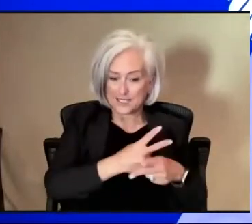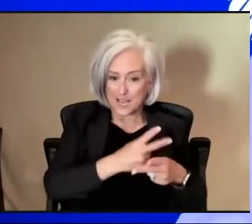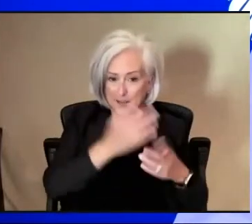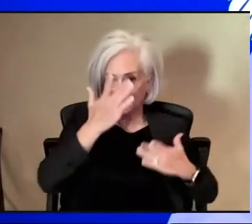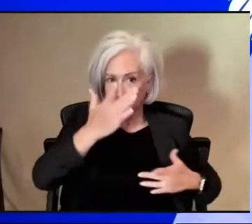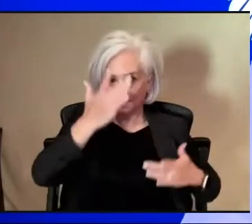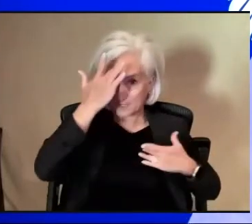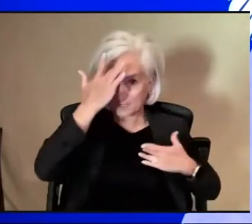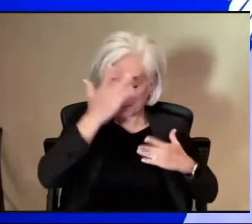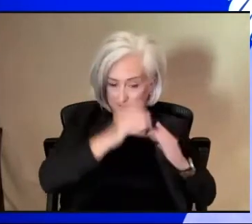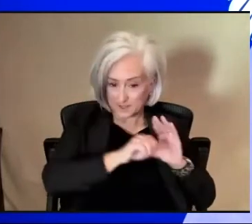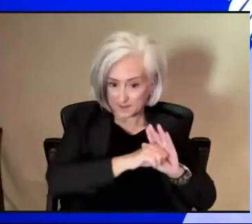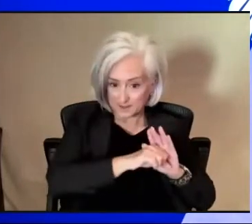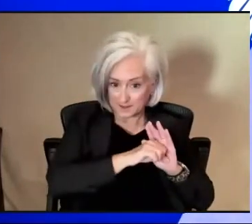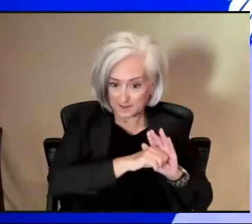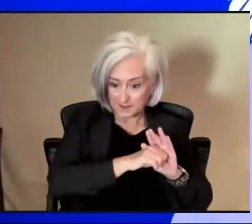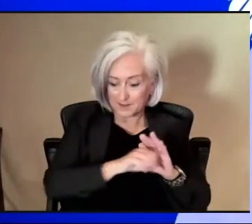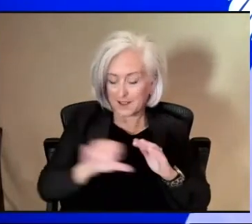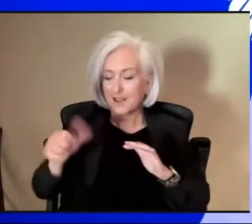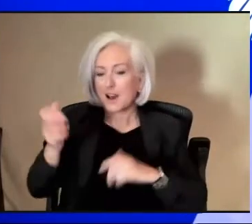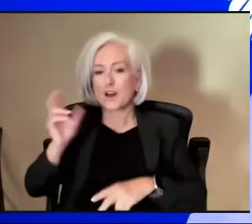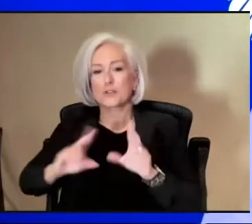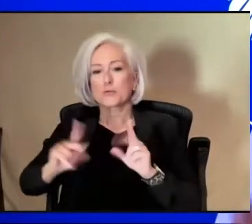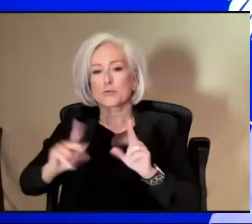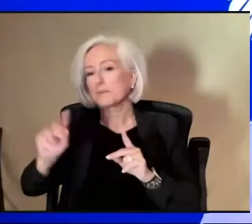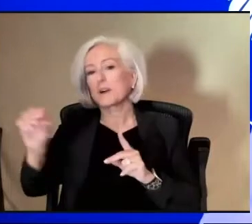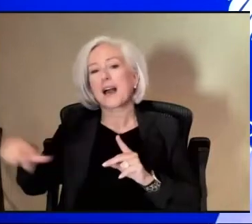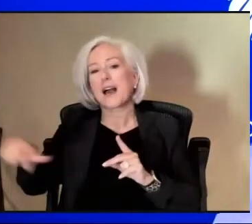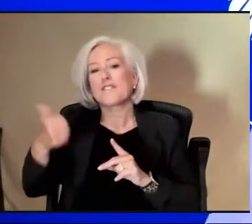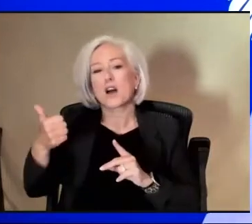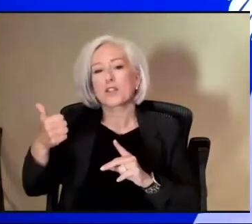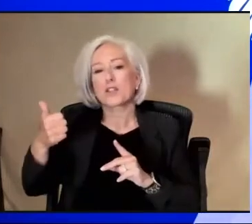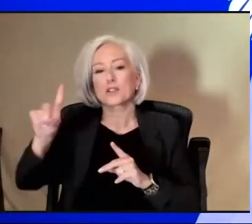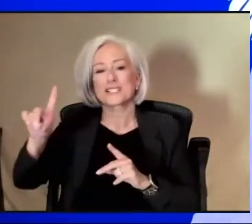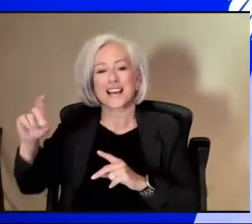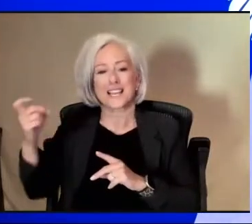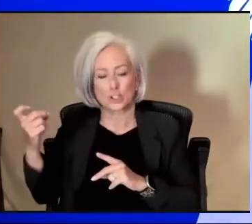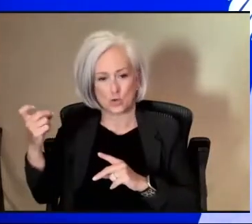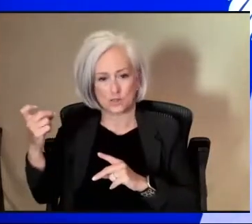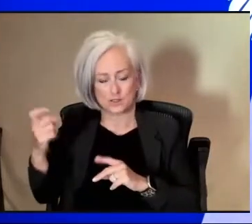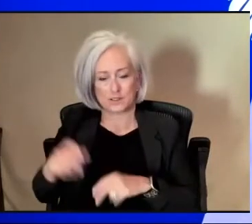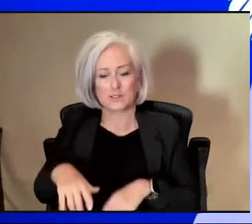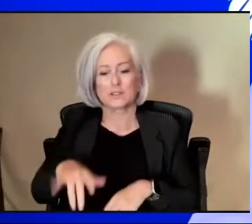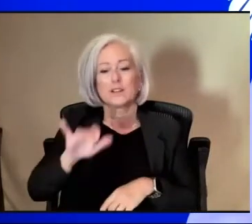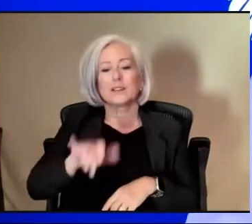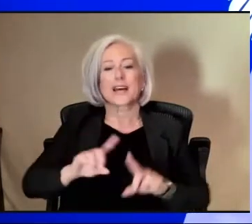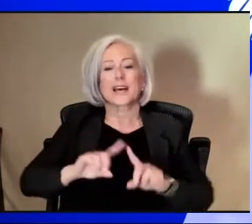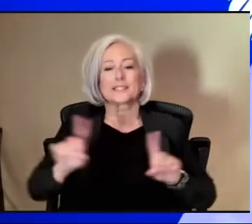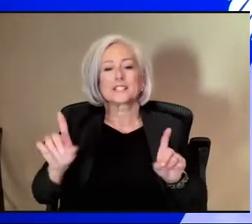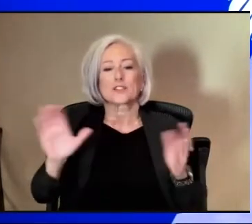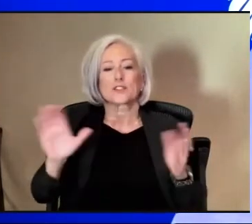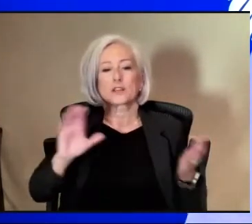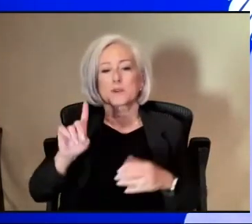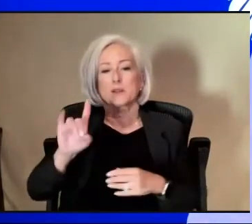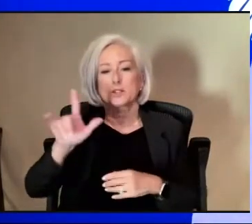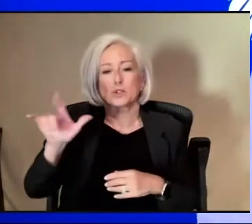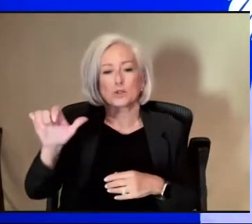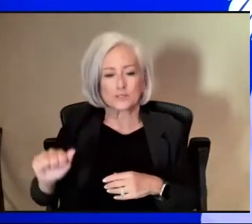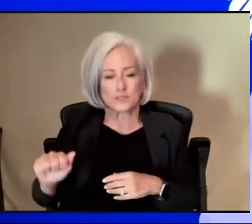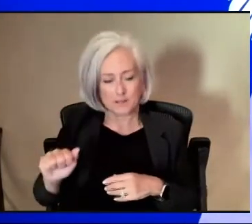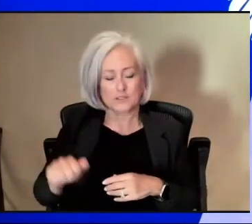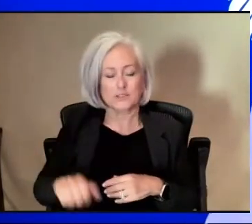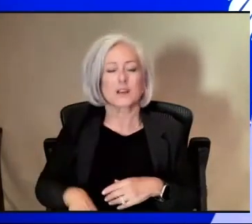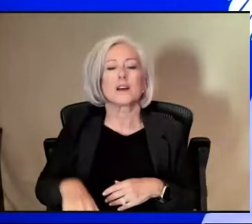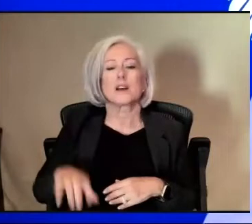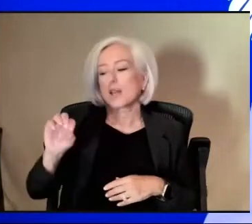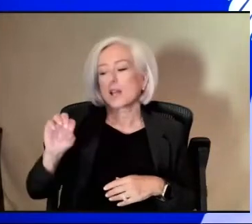here have possible alternative diagnosis. Again, certainly different from when we saw our Delta and Omicron surges, when the vast majority of those